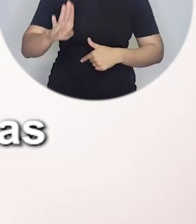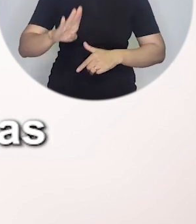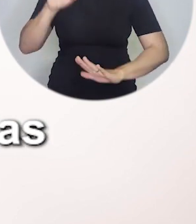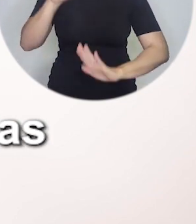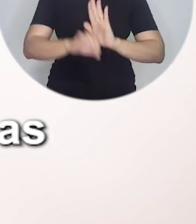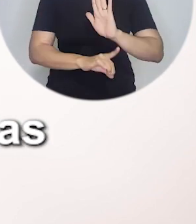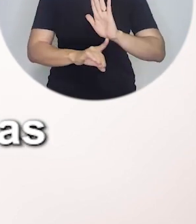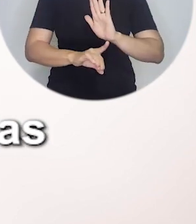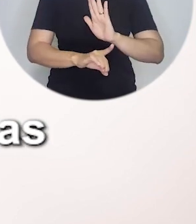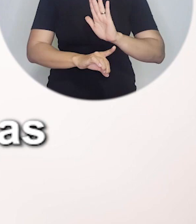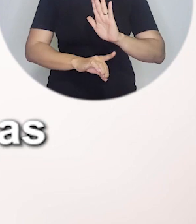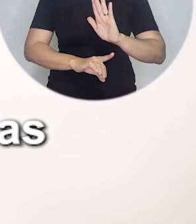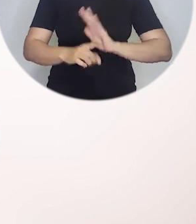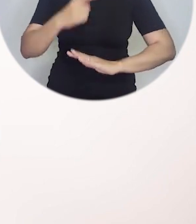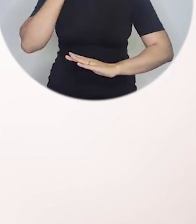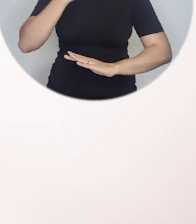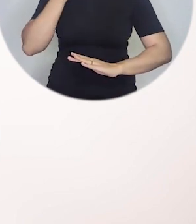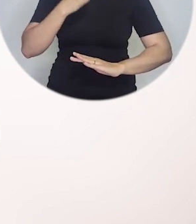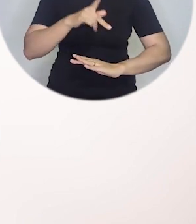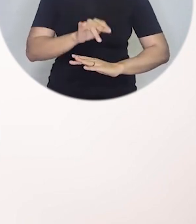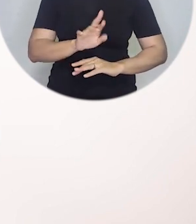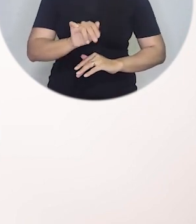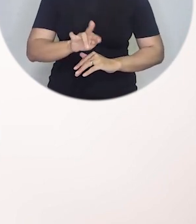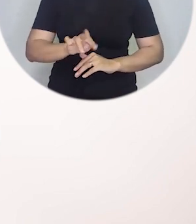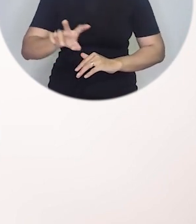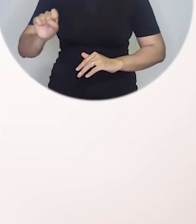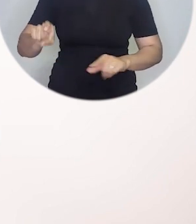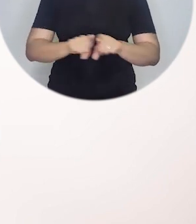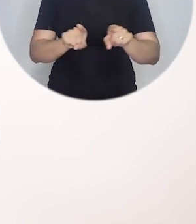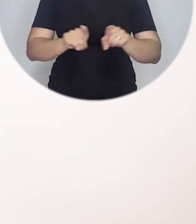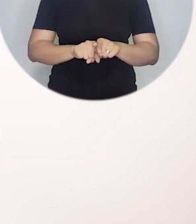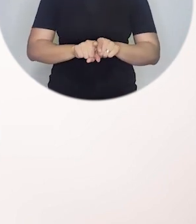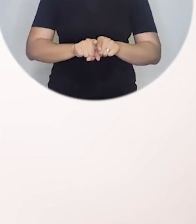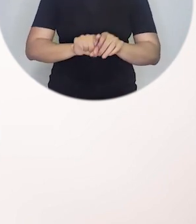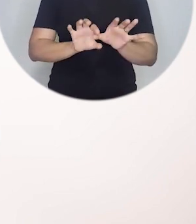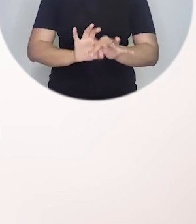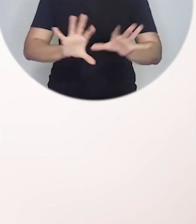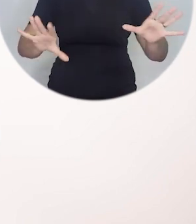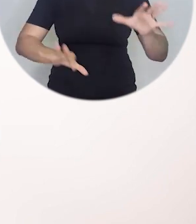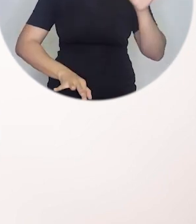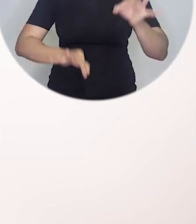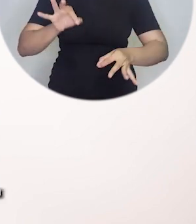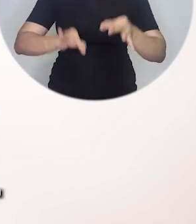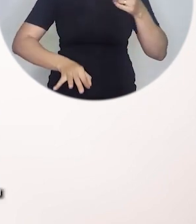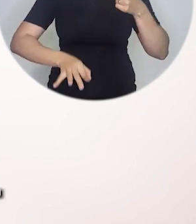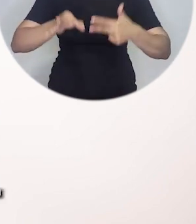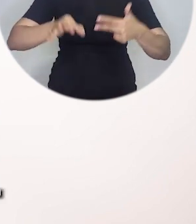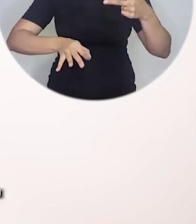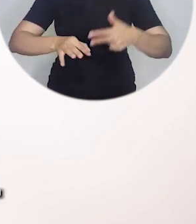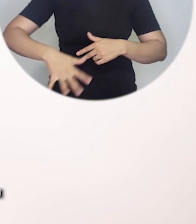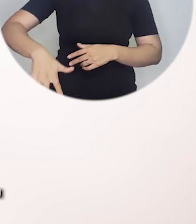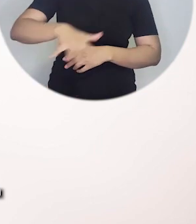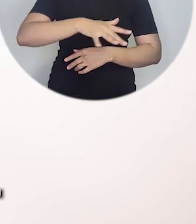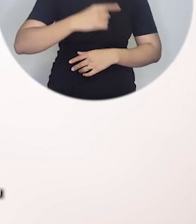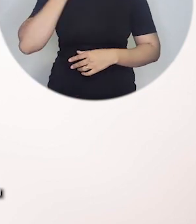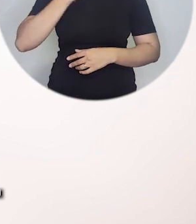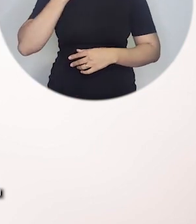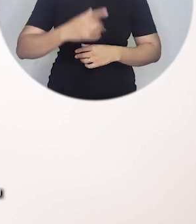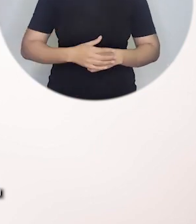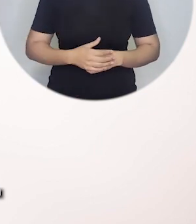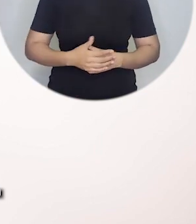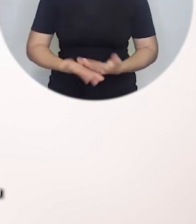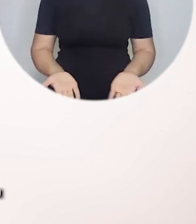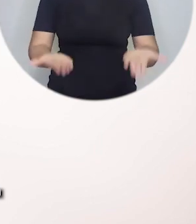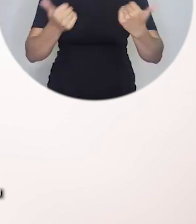of professional prerogatives and to dedications to enhancing the independence of the judiciary and the